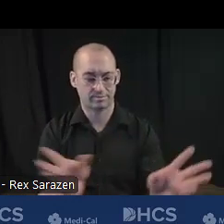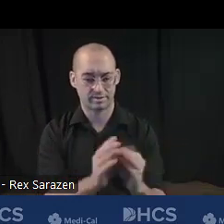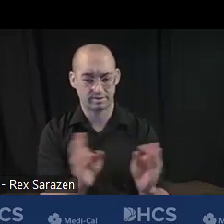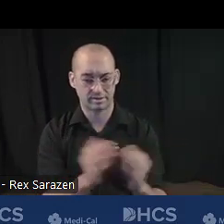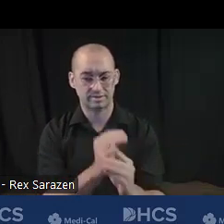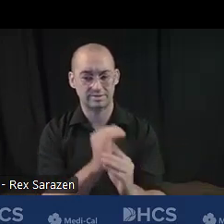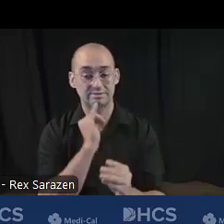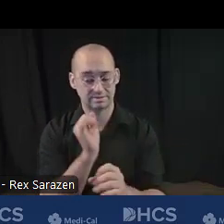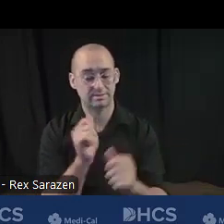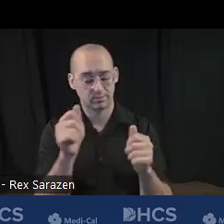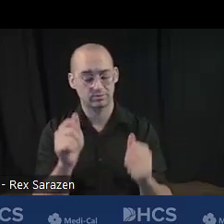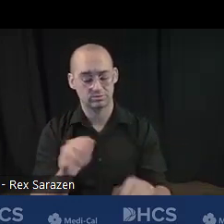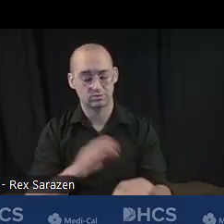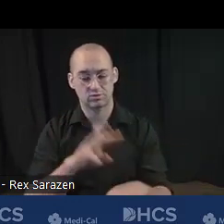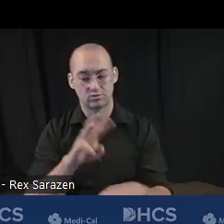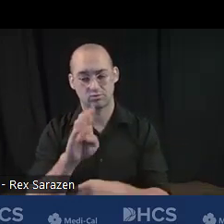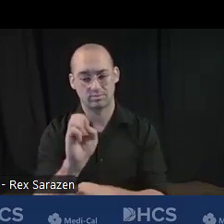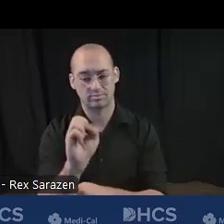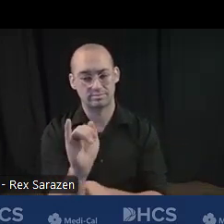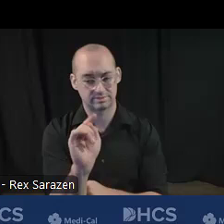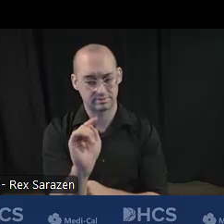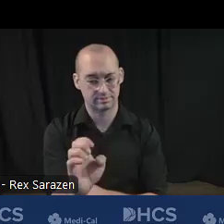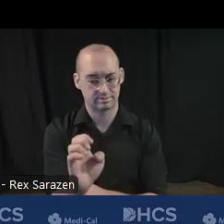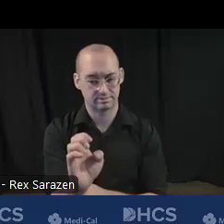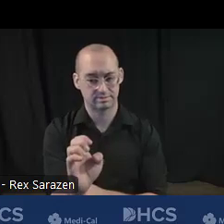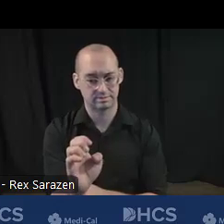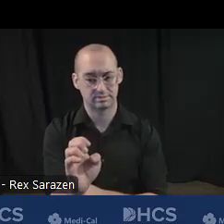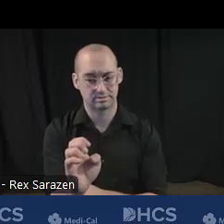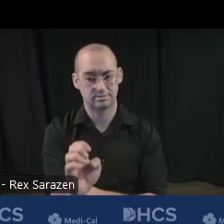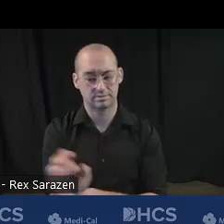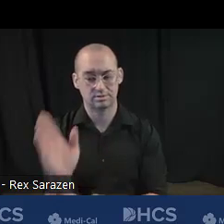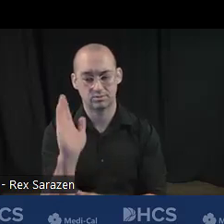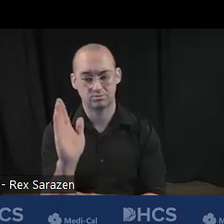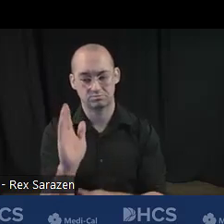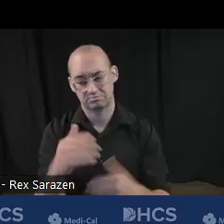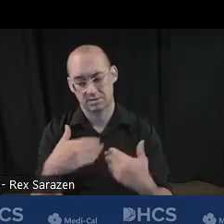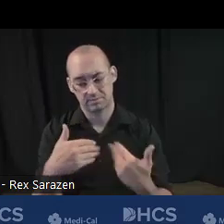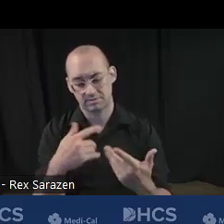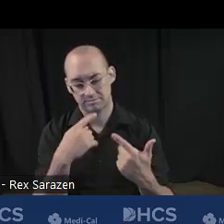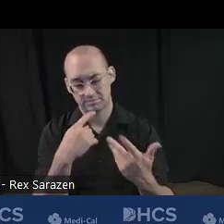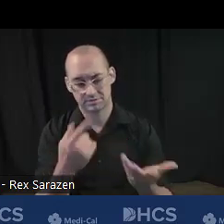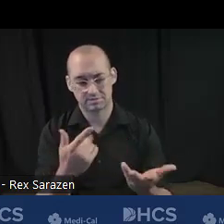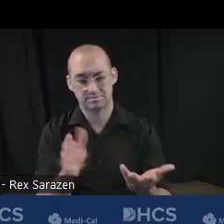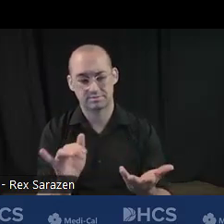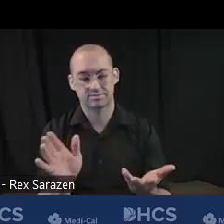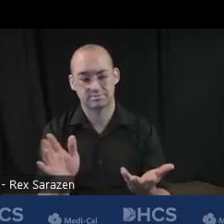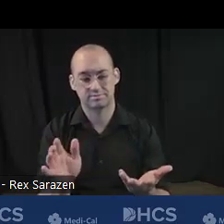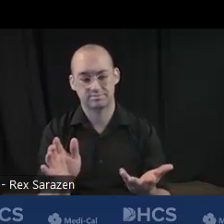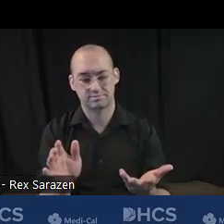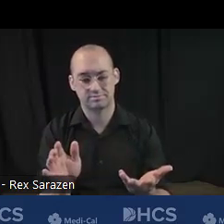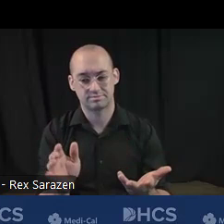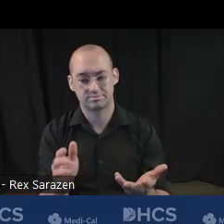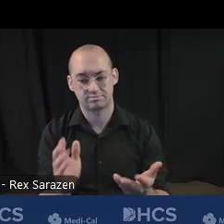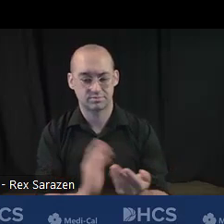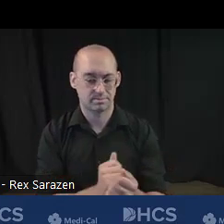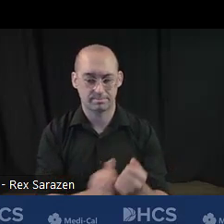are being posted to our website. I'm pleased to be able to state that we've gotten past some hurdles that we